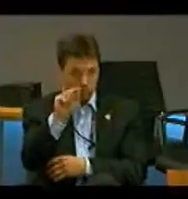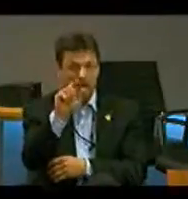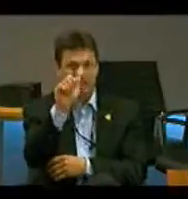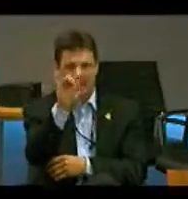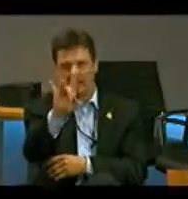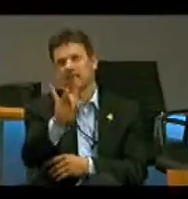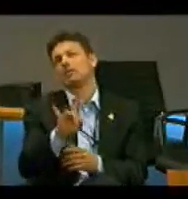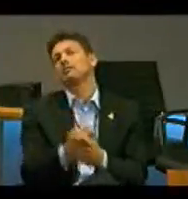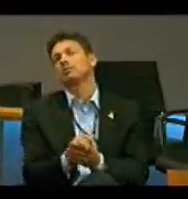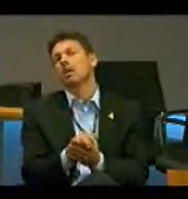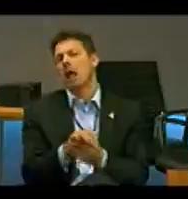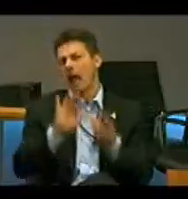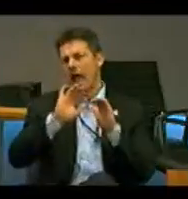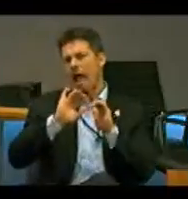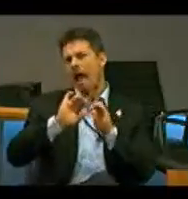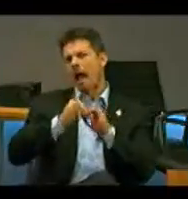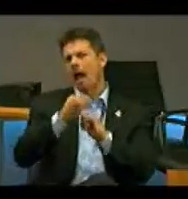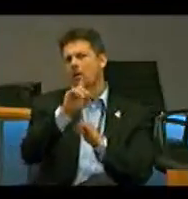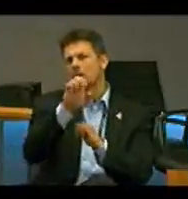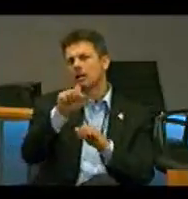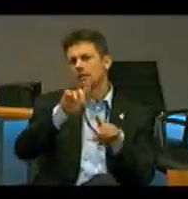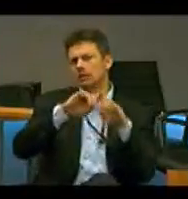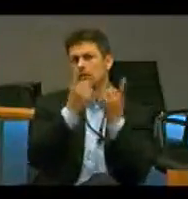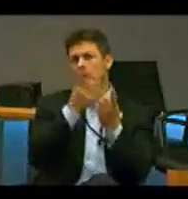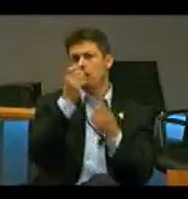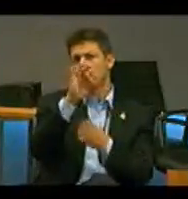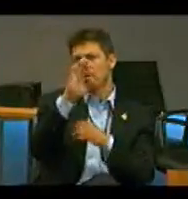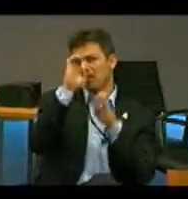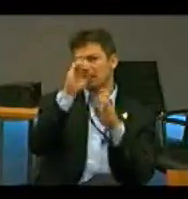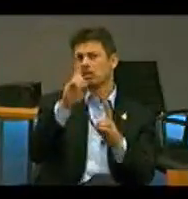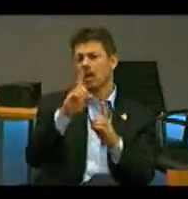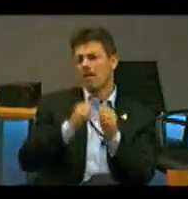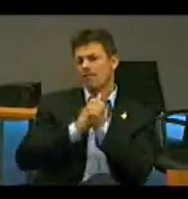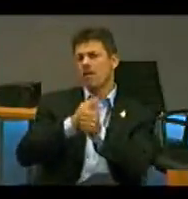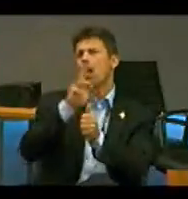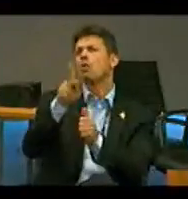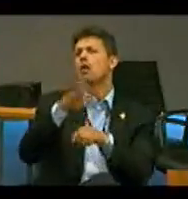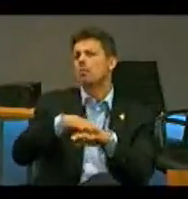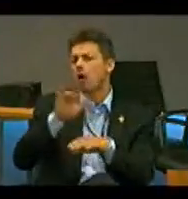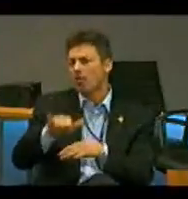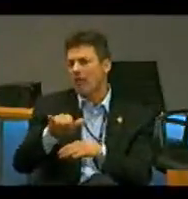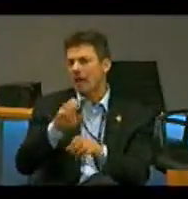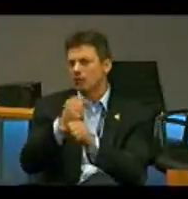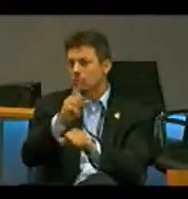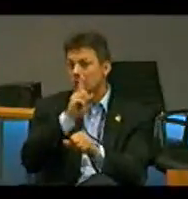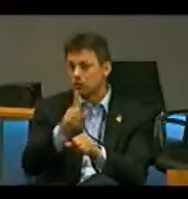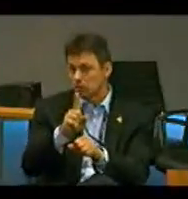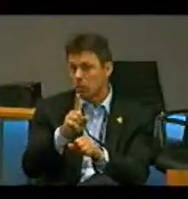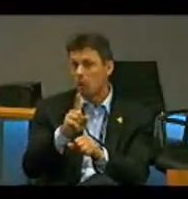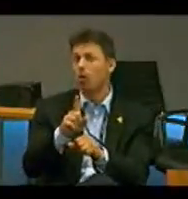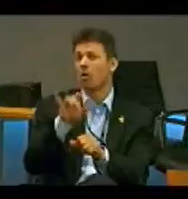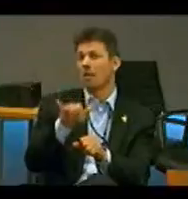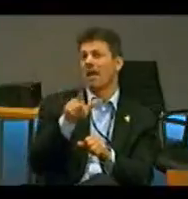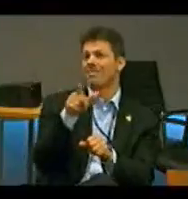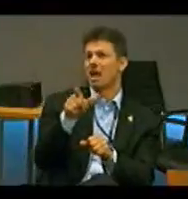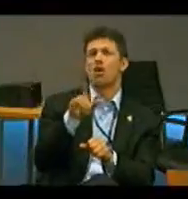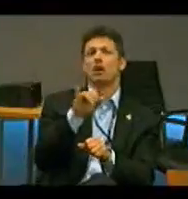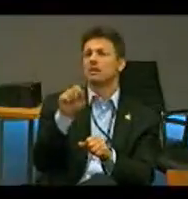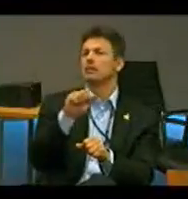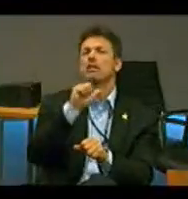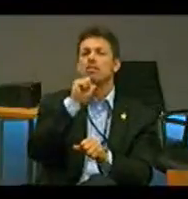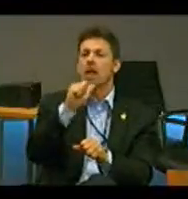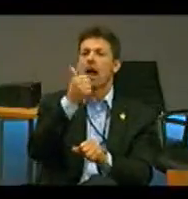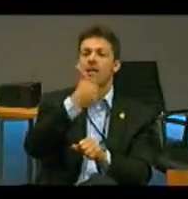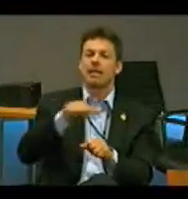2018. How does the Department of Education follow up on this to ensure that there isn't